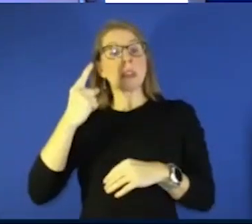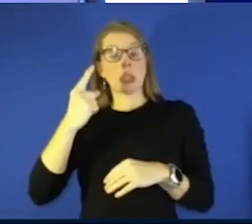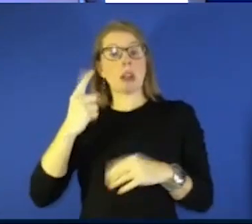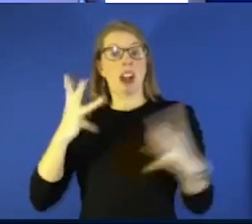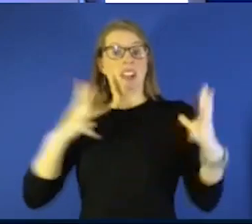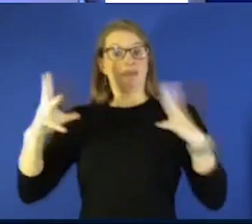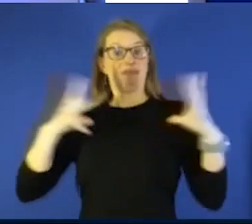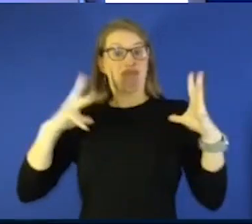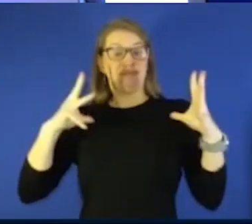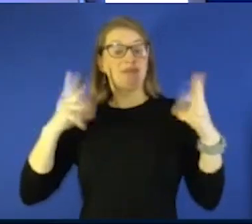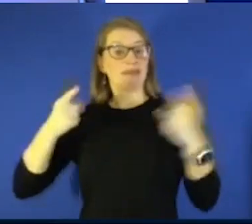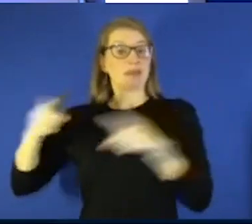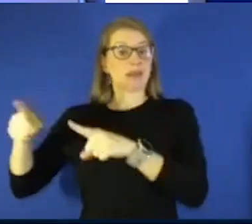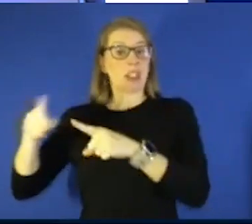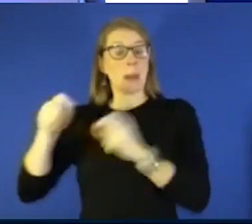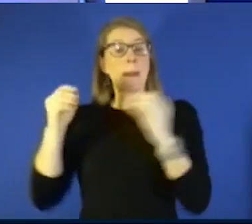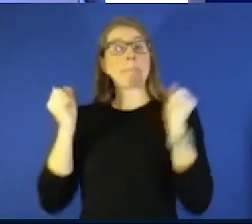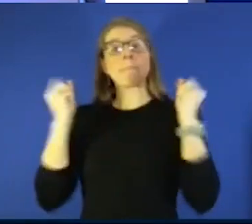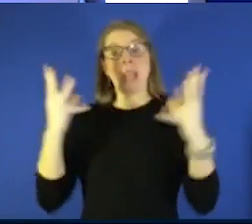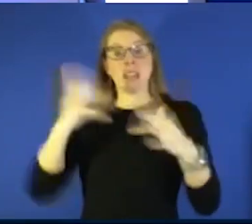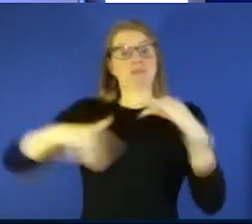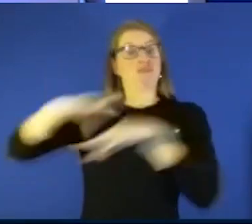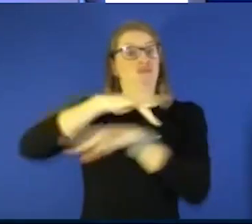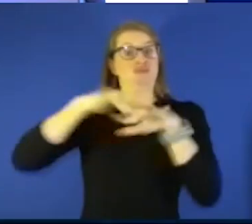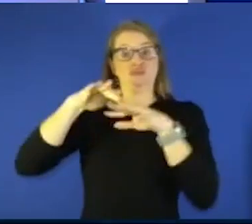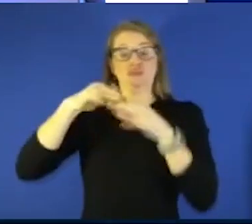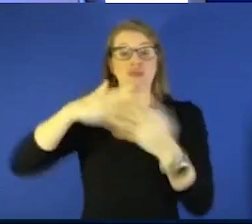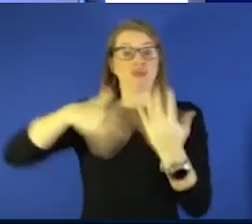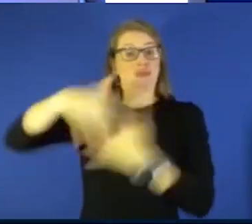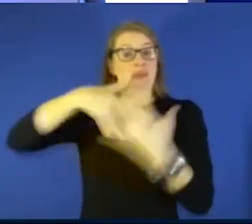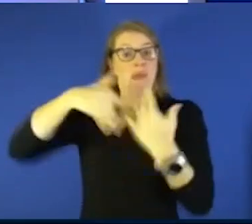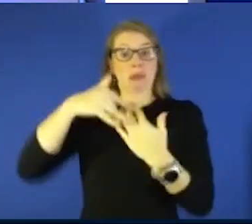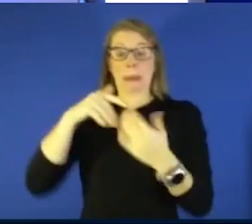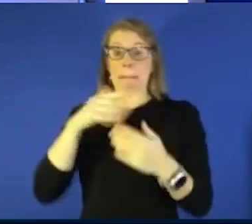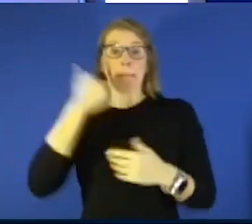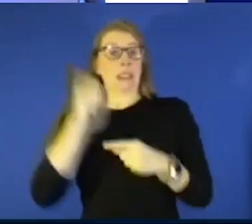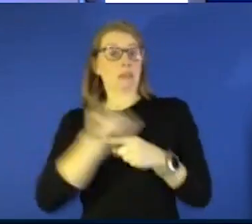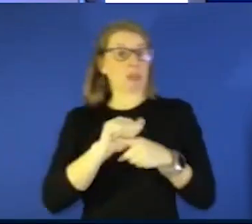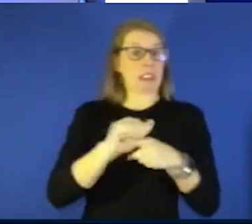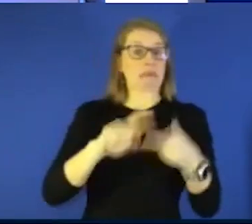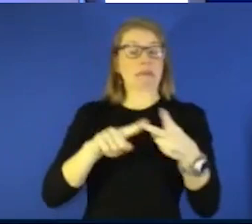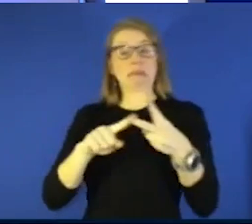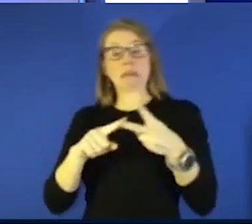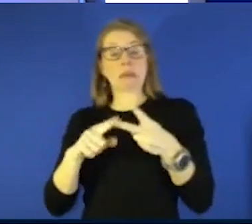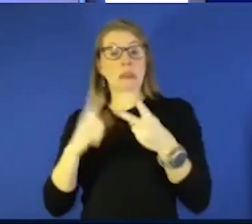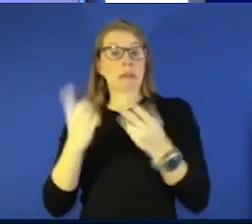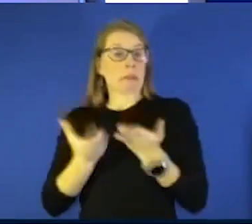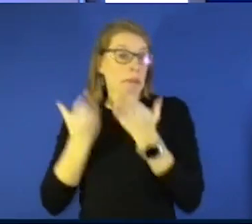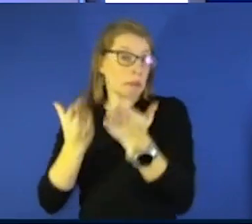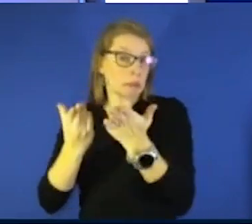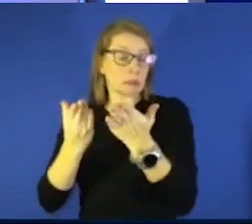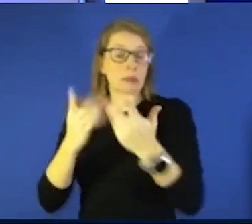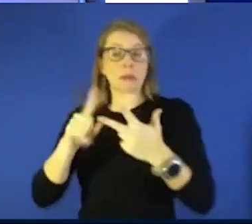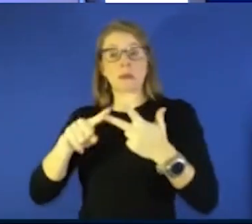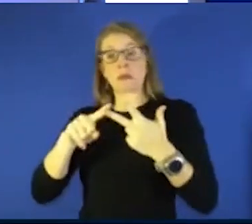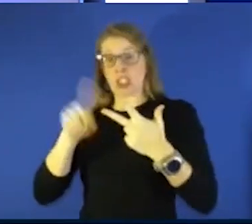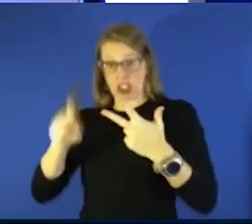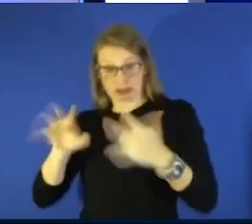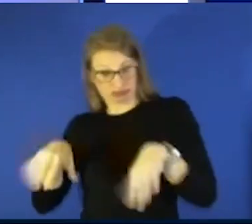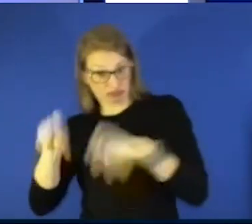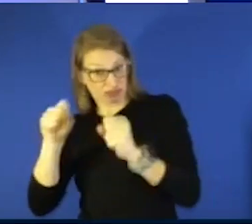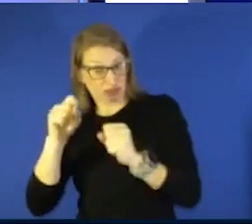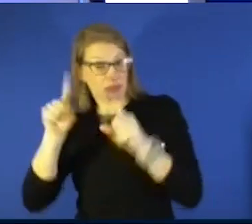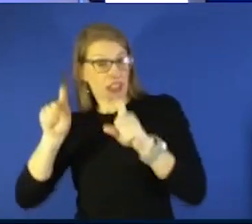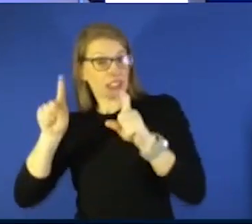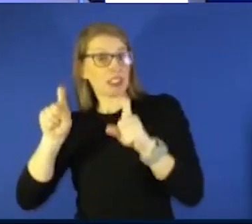Just your thoughts on that guidance, best practices, that kind of thing, and how serious people should take that if they intend to go and visit with other people or host